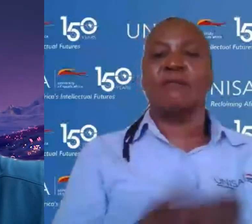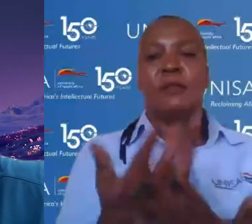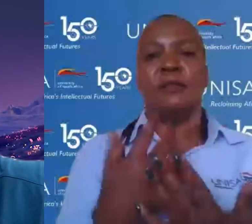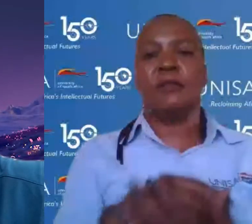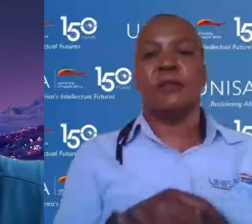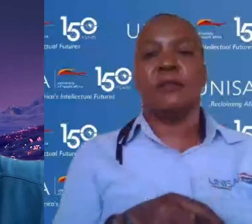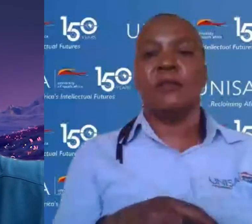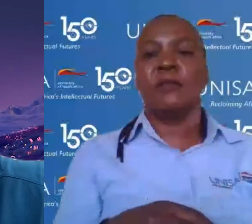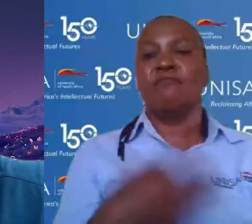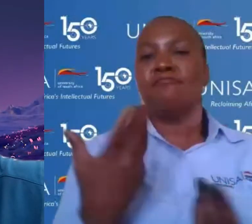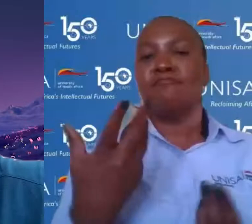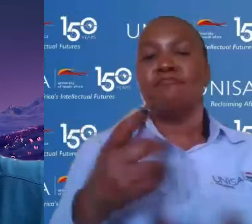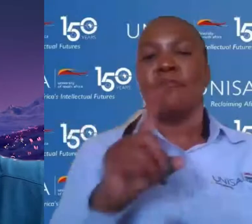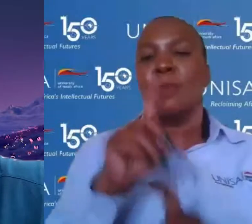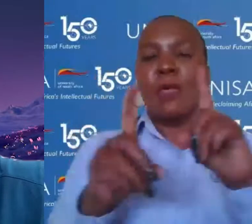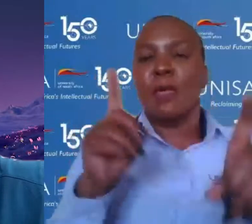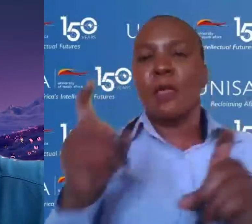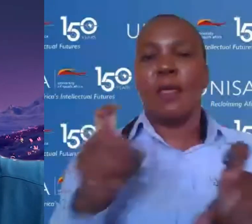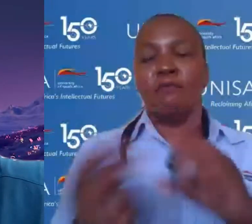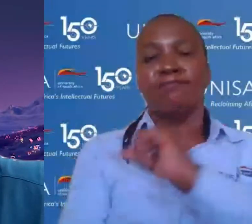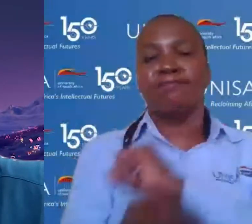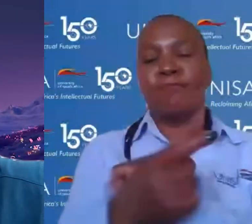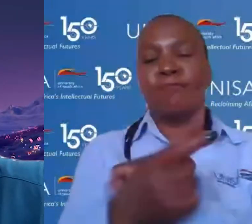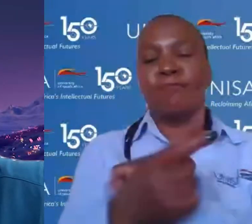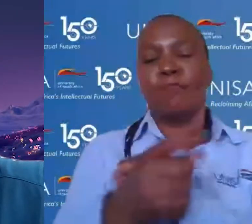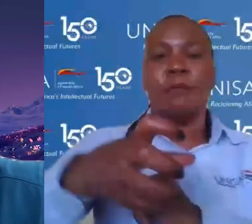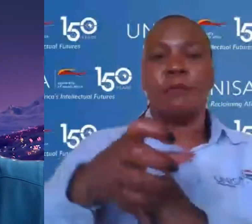or send the email to your